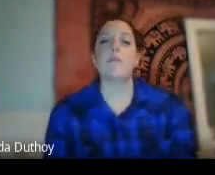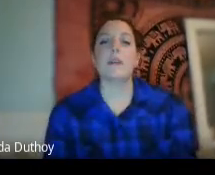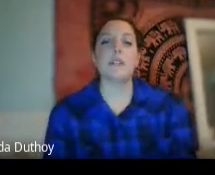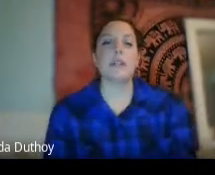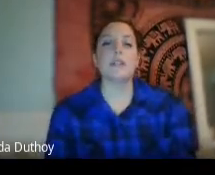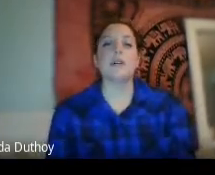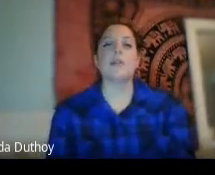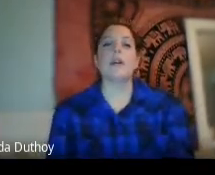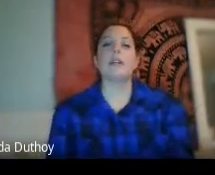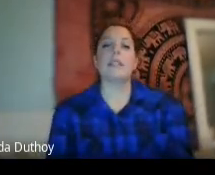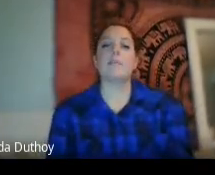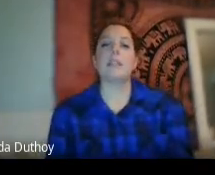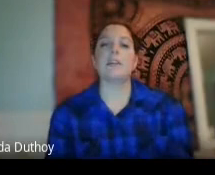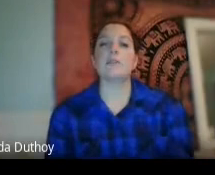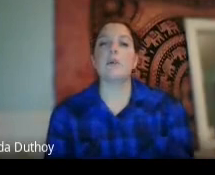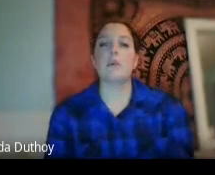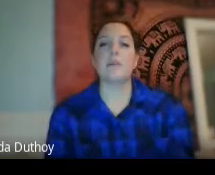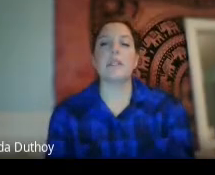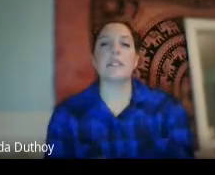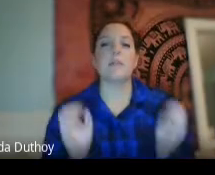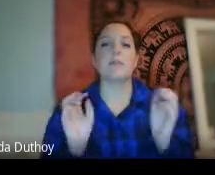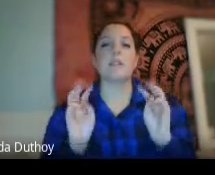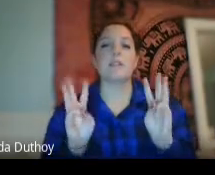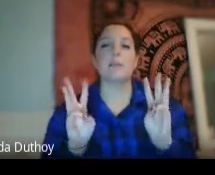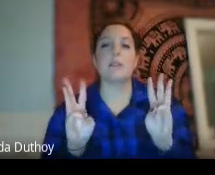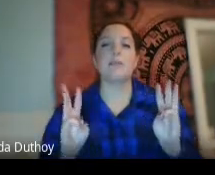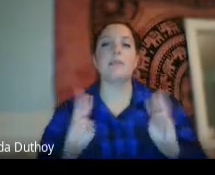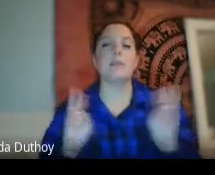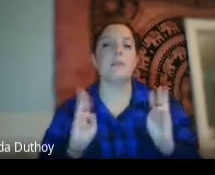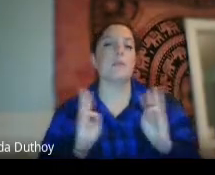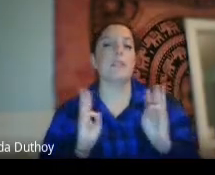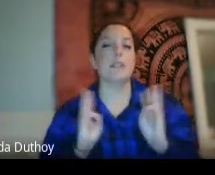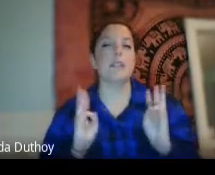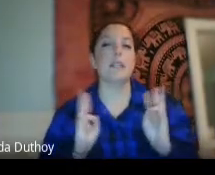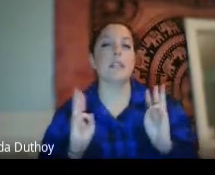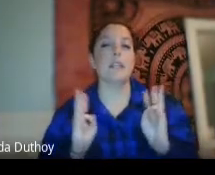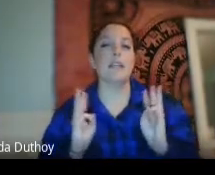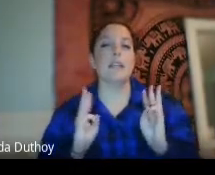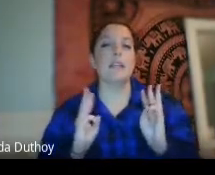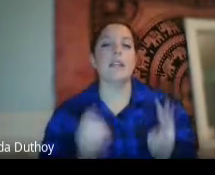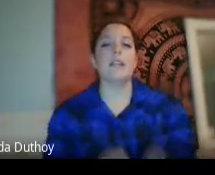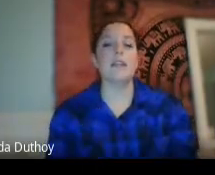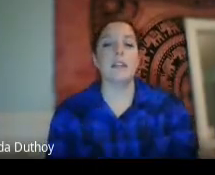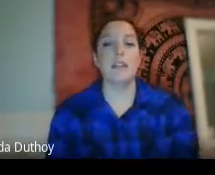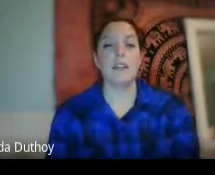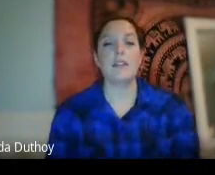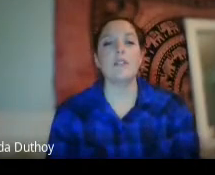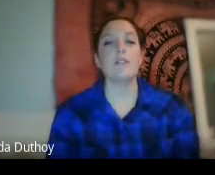Then we have winter. So same sign as cold, except it's with your W's, winter.